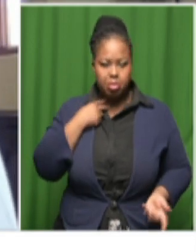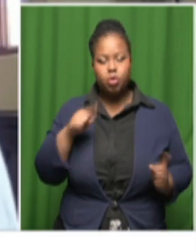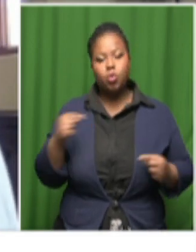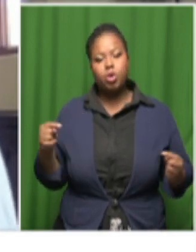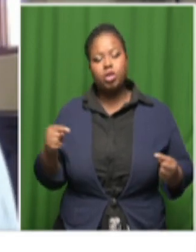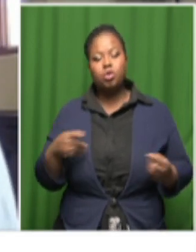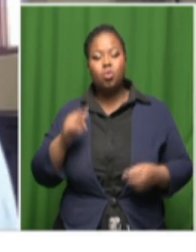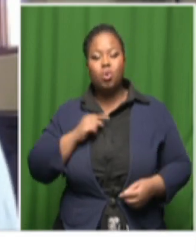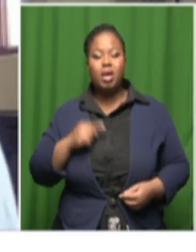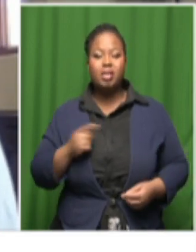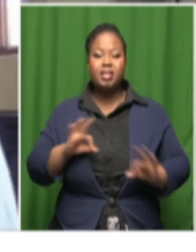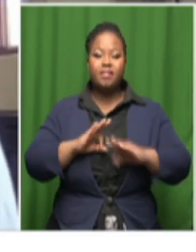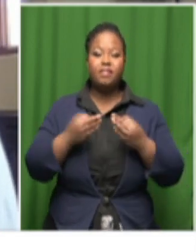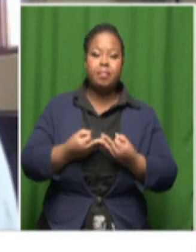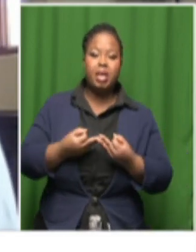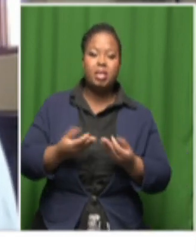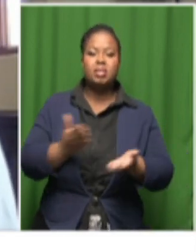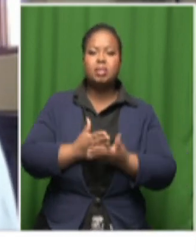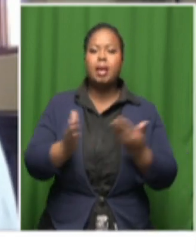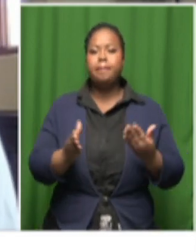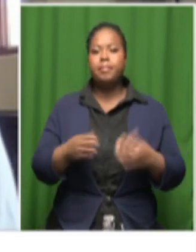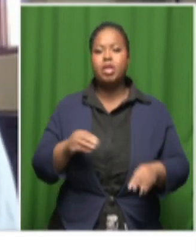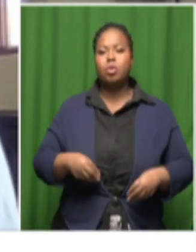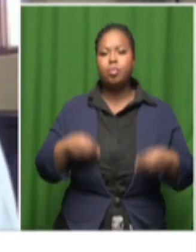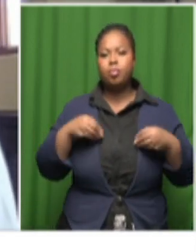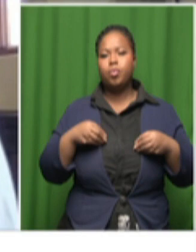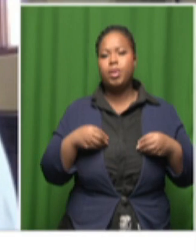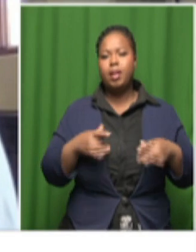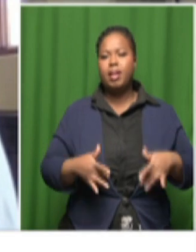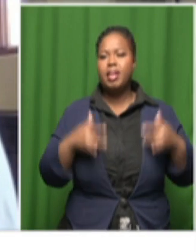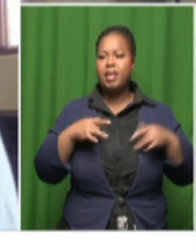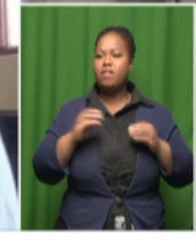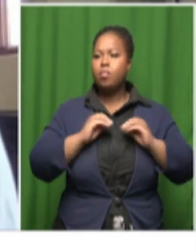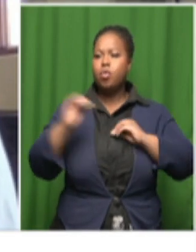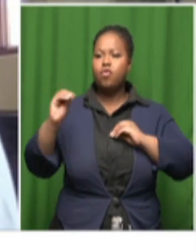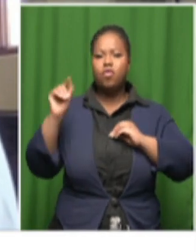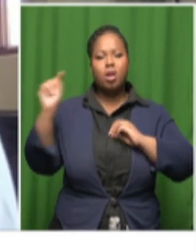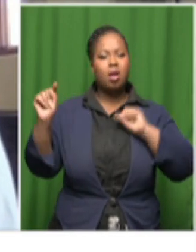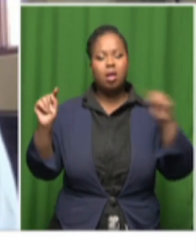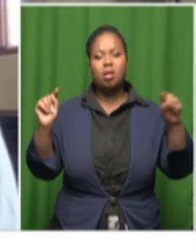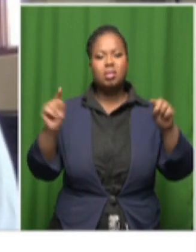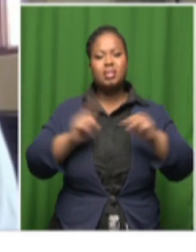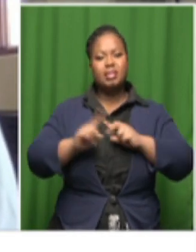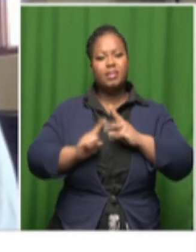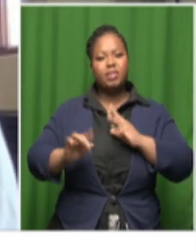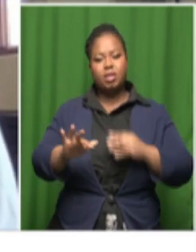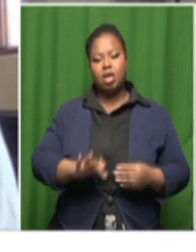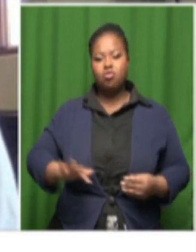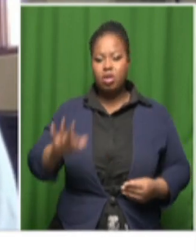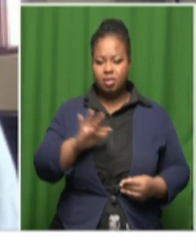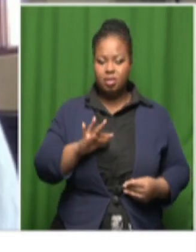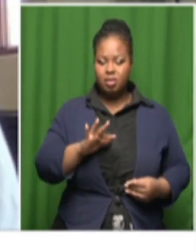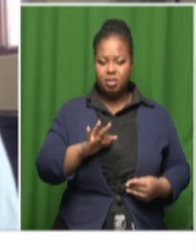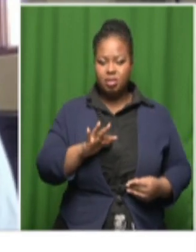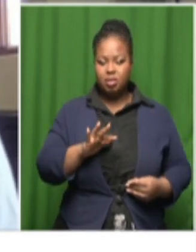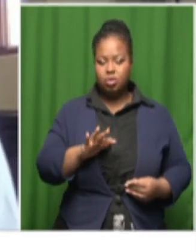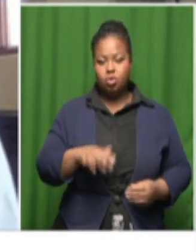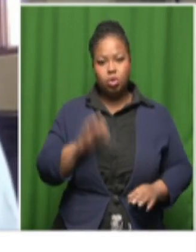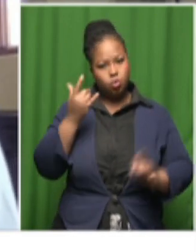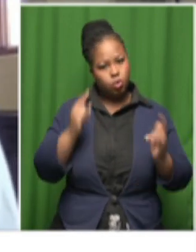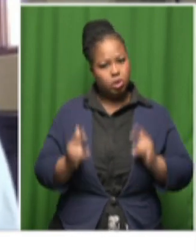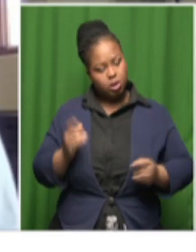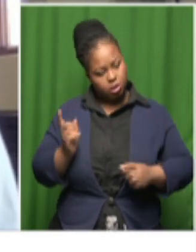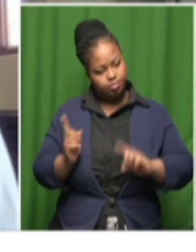was splitting up families, and including Ladla and her granddaughter. So they took the city to court, and